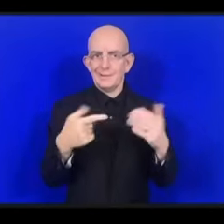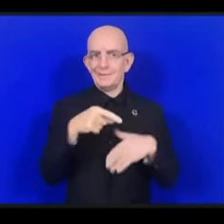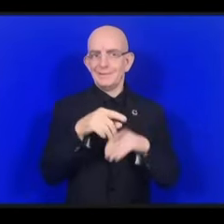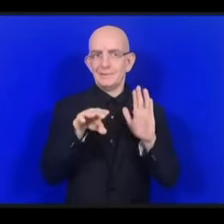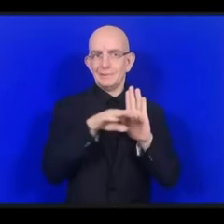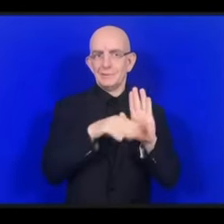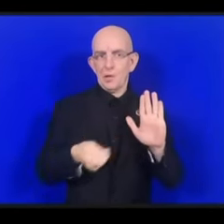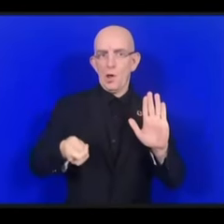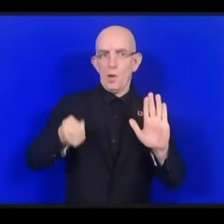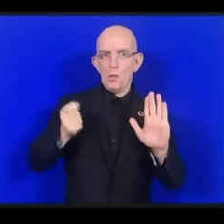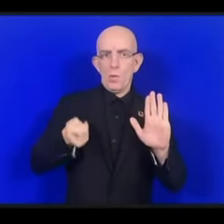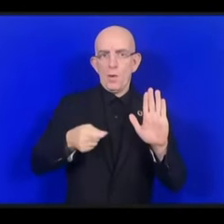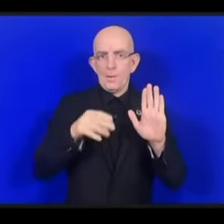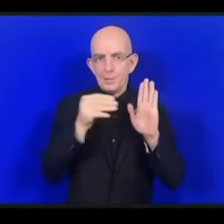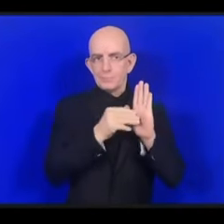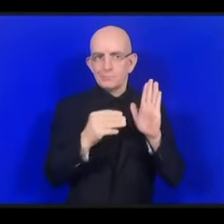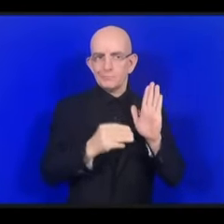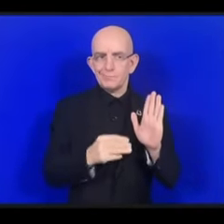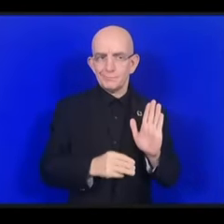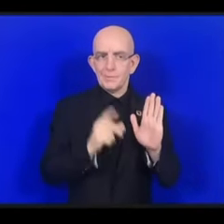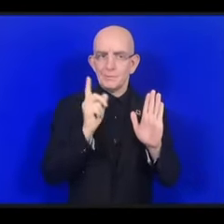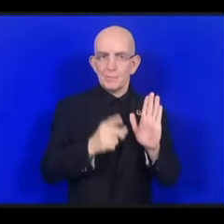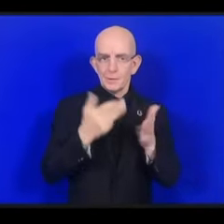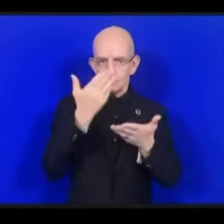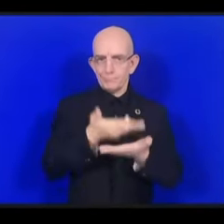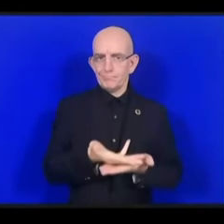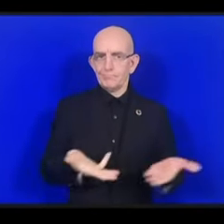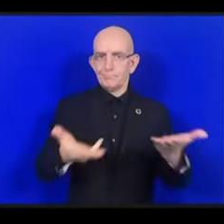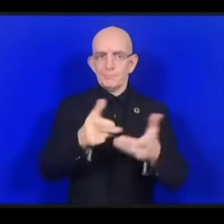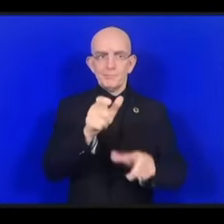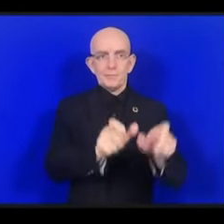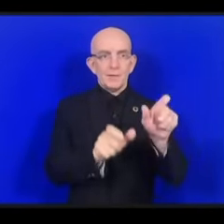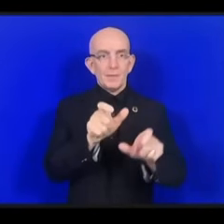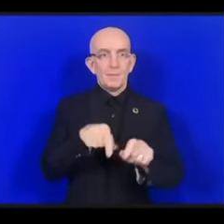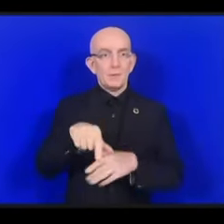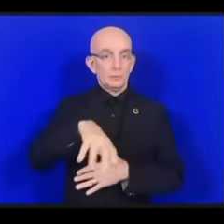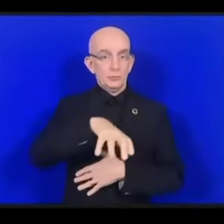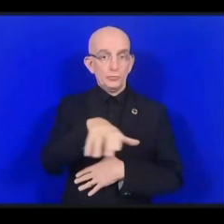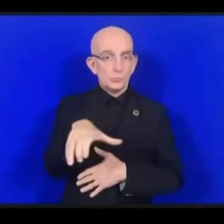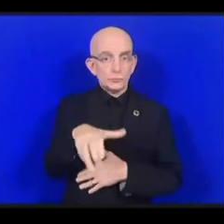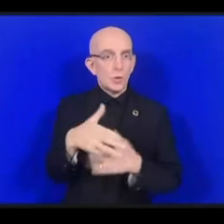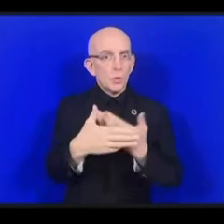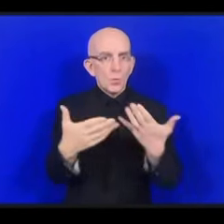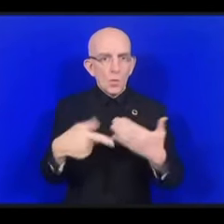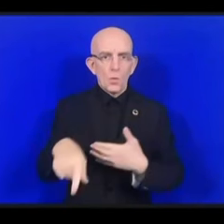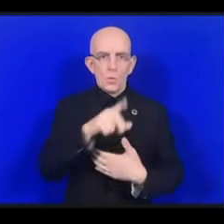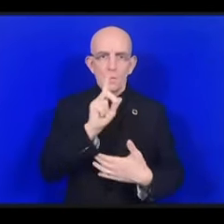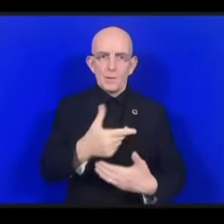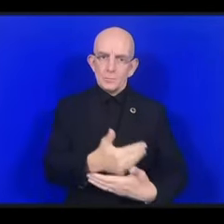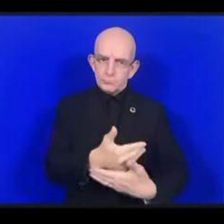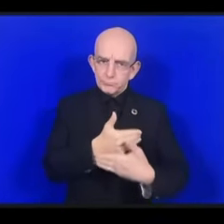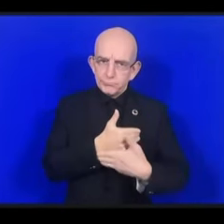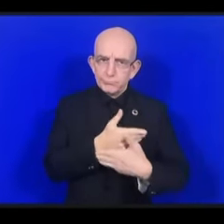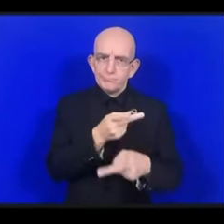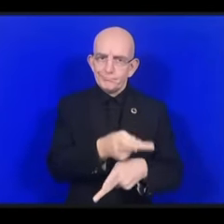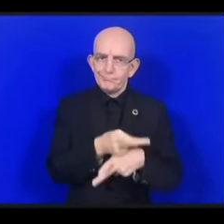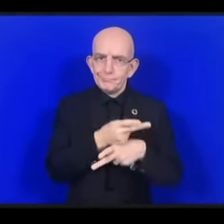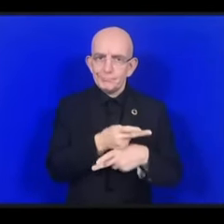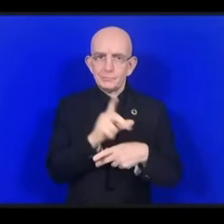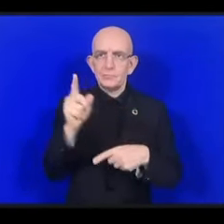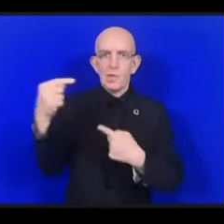It is thus important that a balance must be struck between regulation, on the use and the impact of